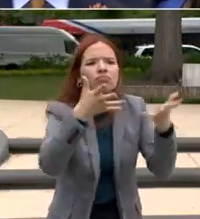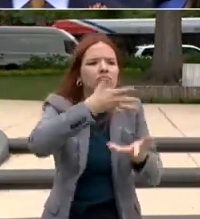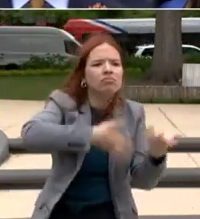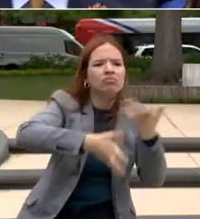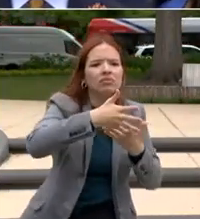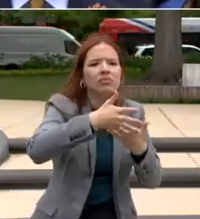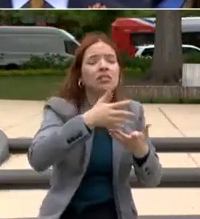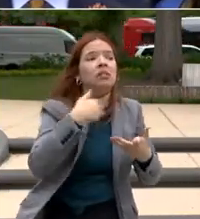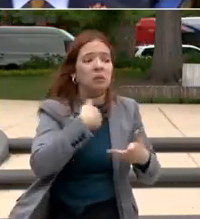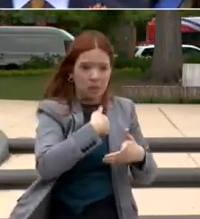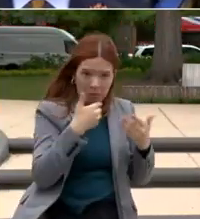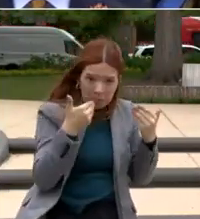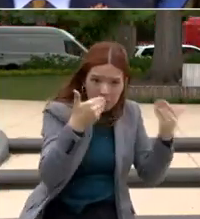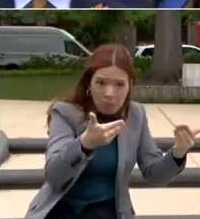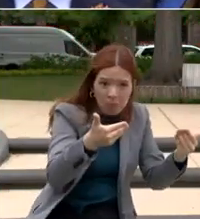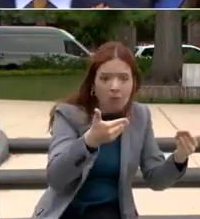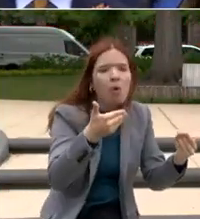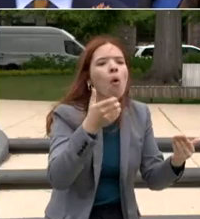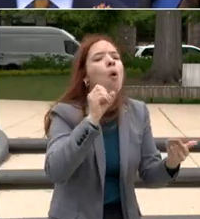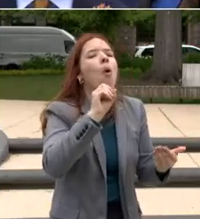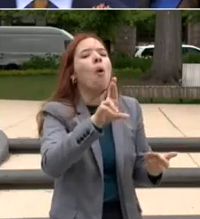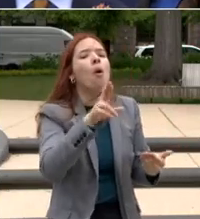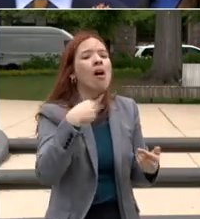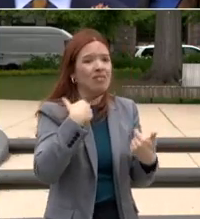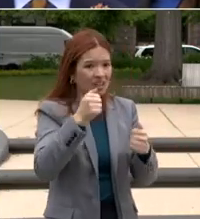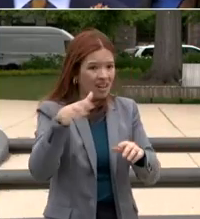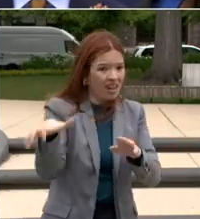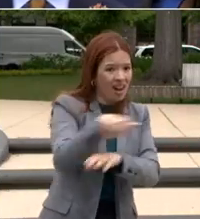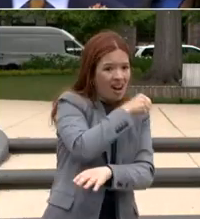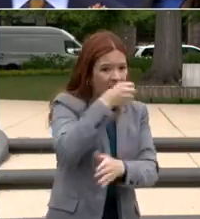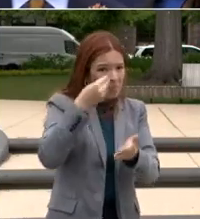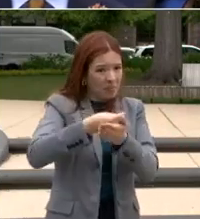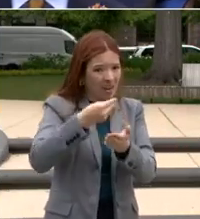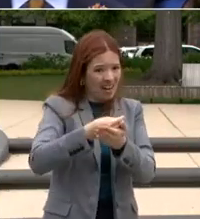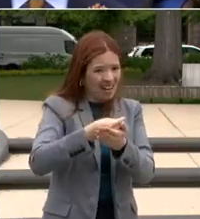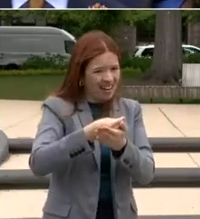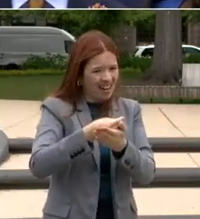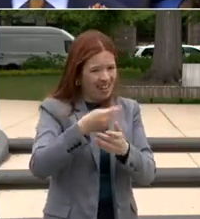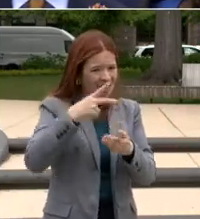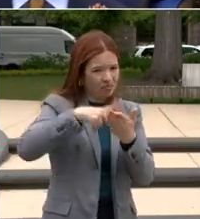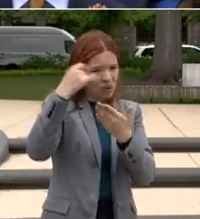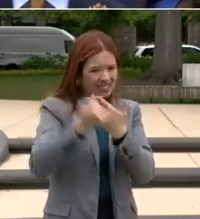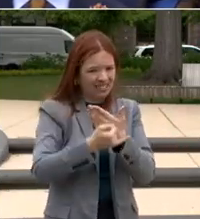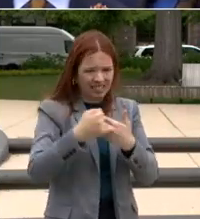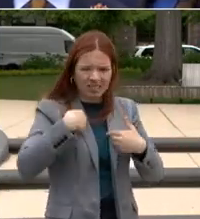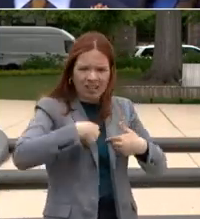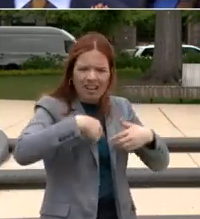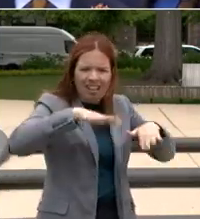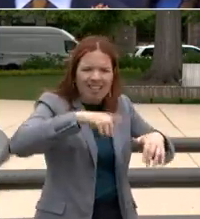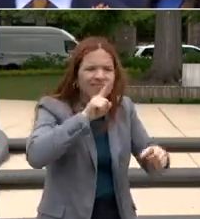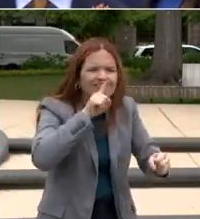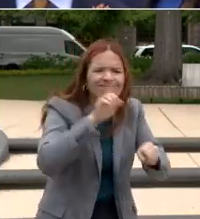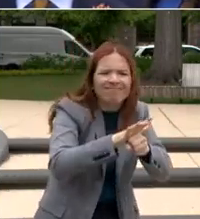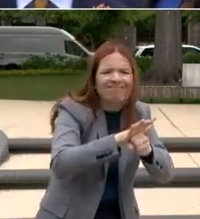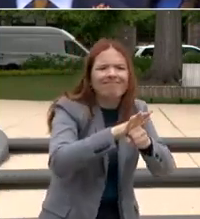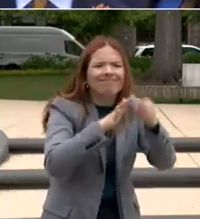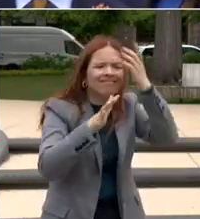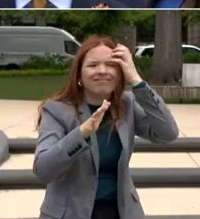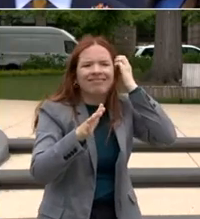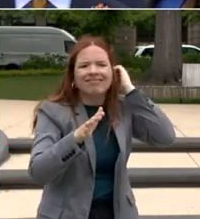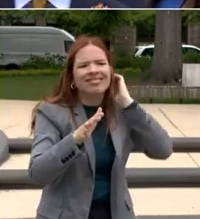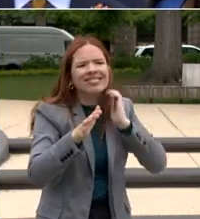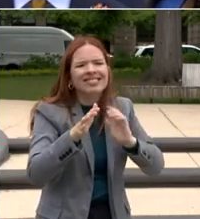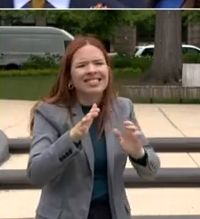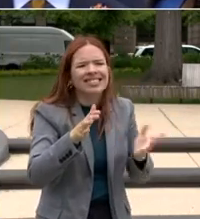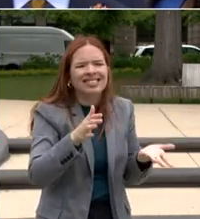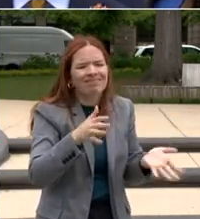and that it would be premature to take funding for a project that we don't have assurance is going to be able to be implemented. So that's kind of part of